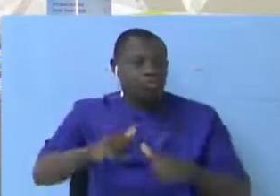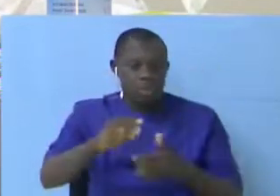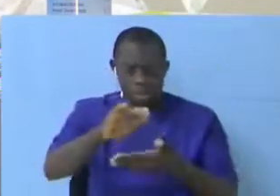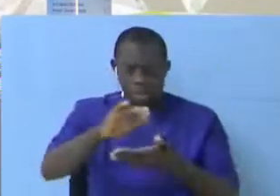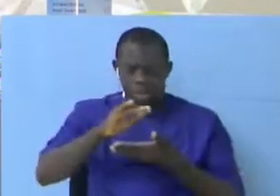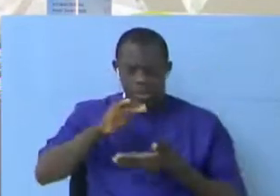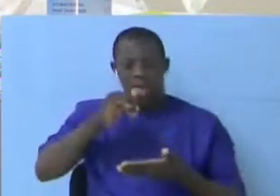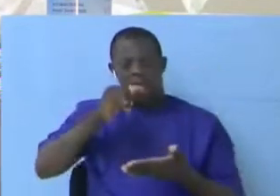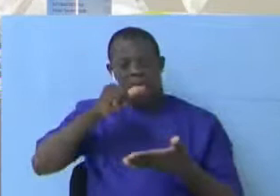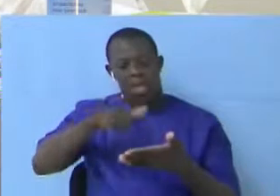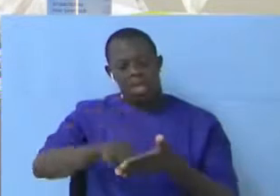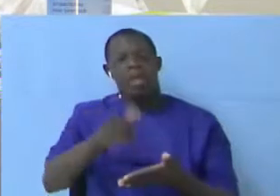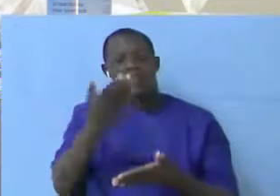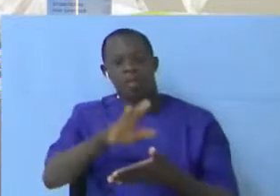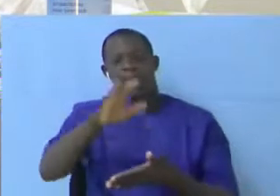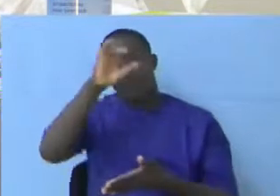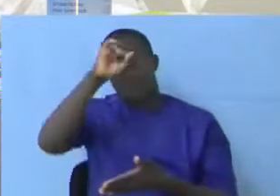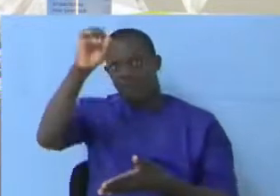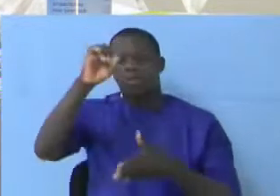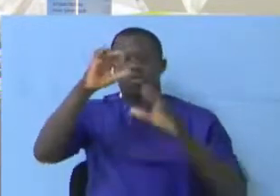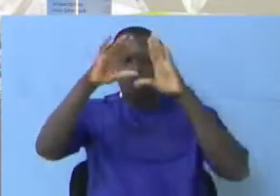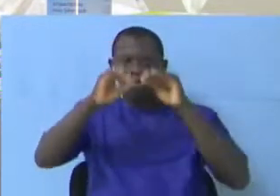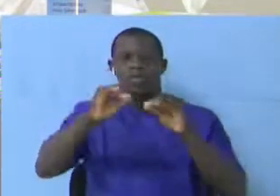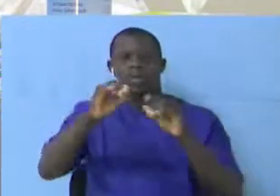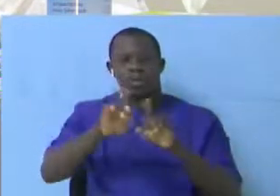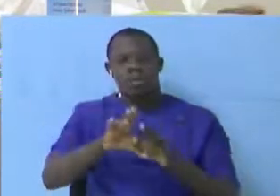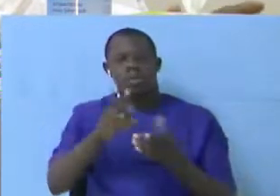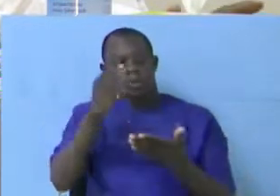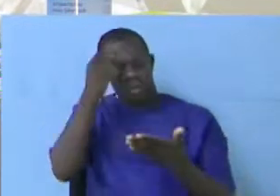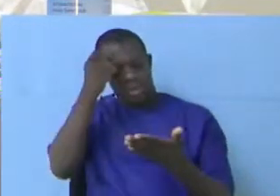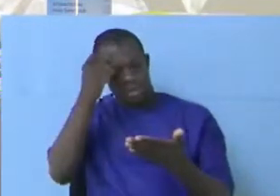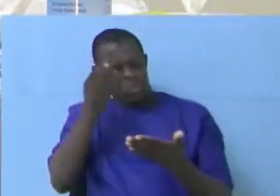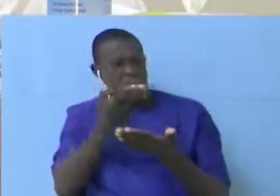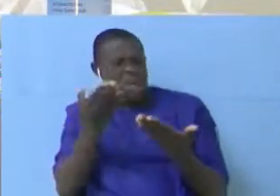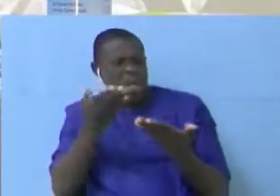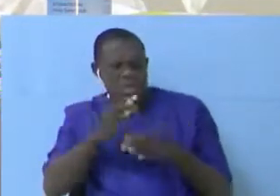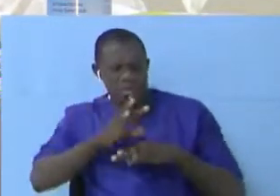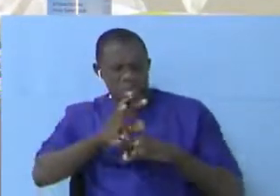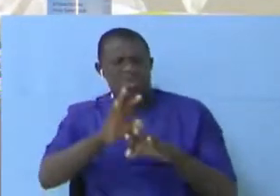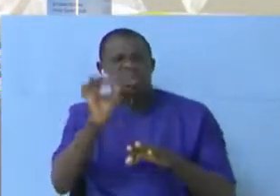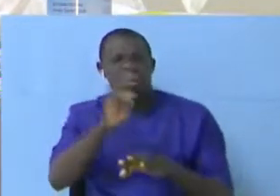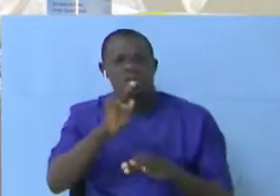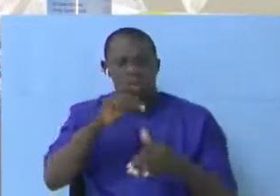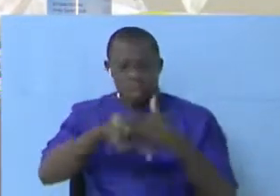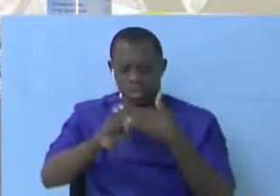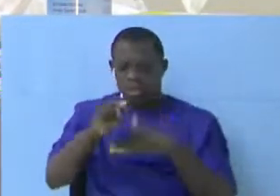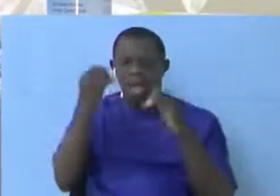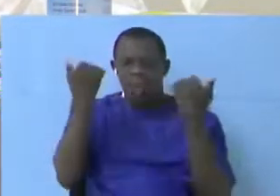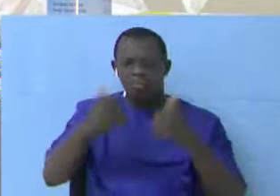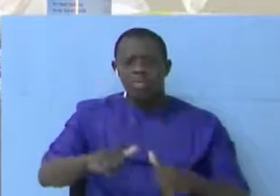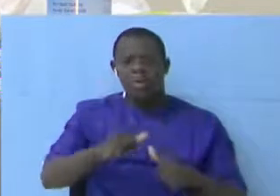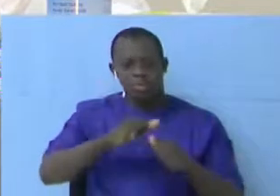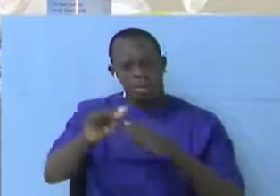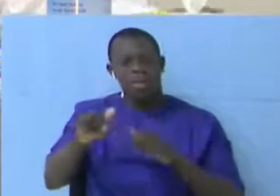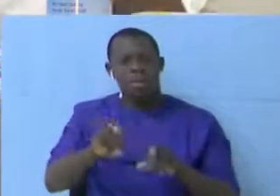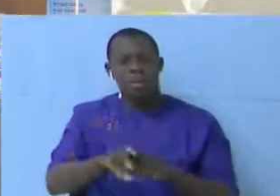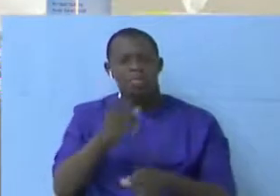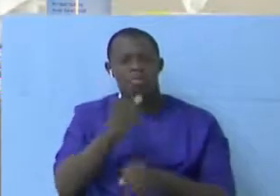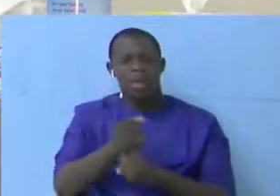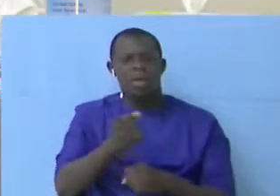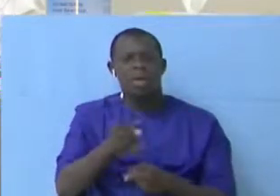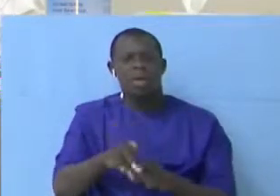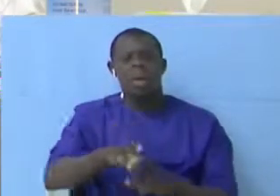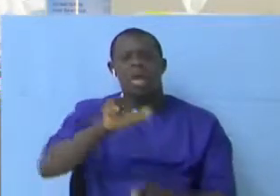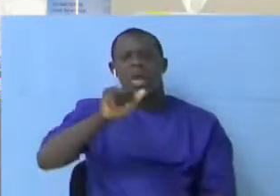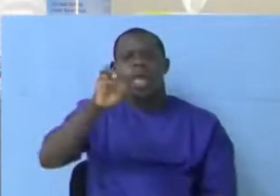office instructing what interest I have in that case. It is not delayed. It was taken there, handed over to the police. Amandaula Carola, a